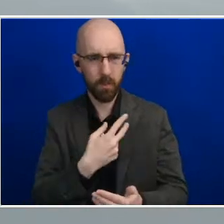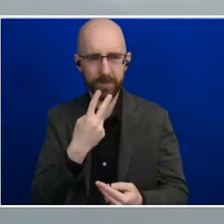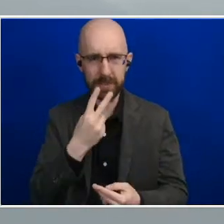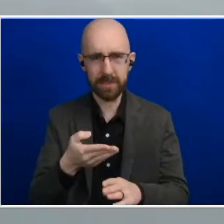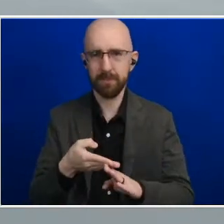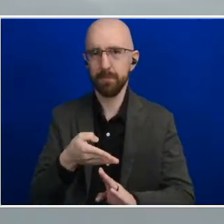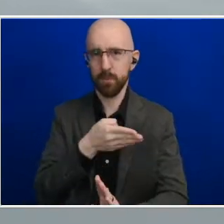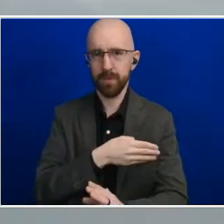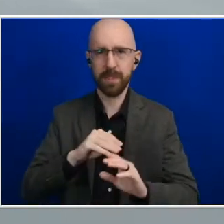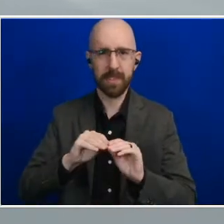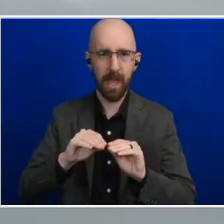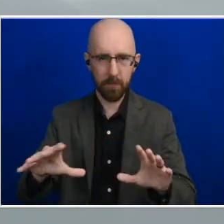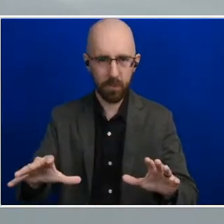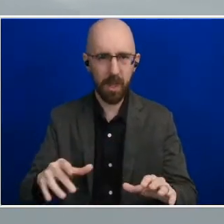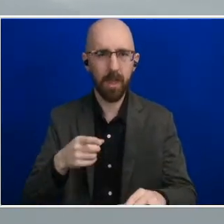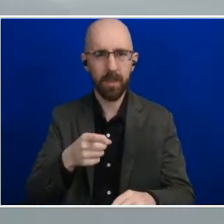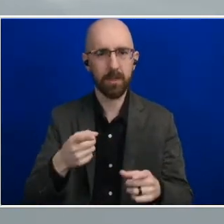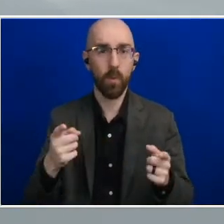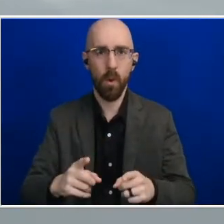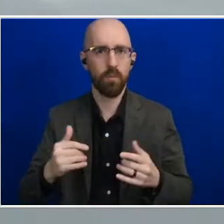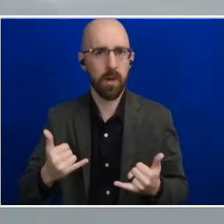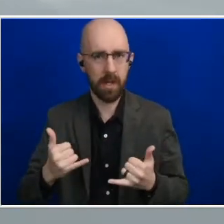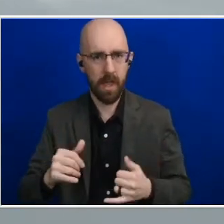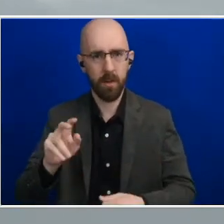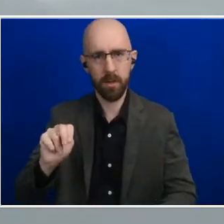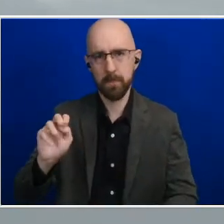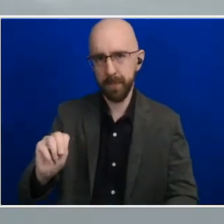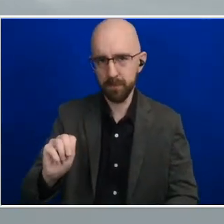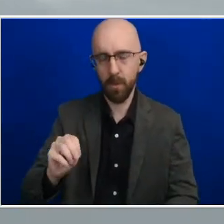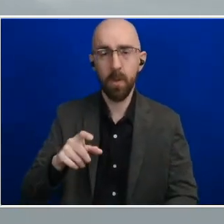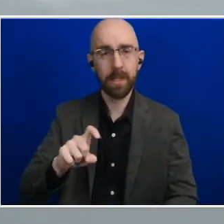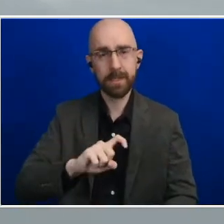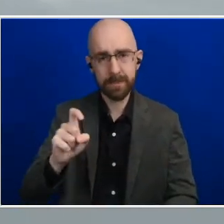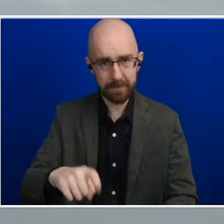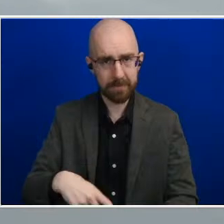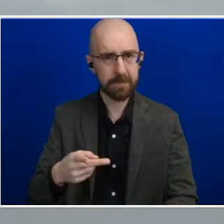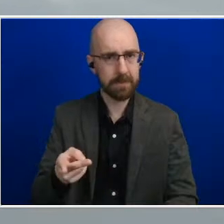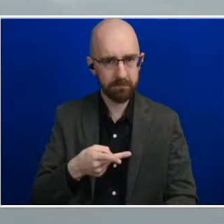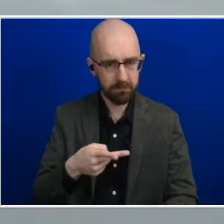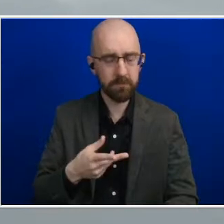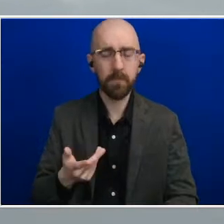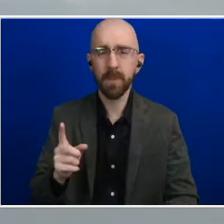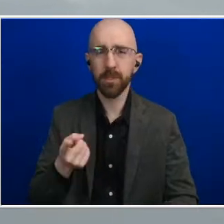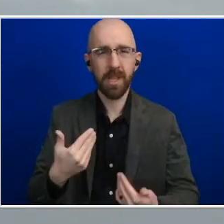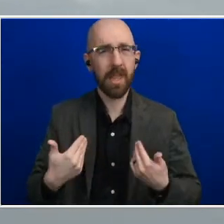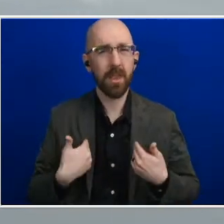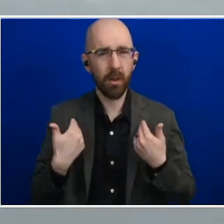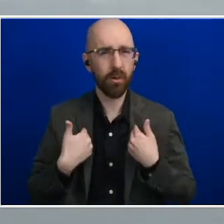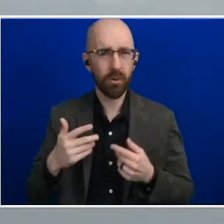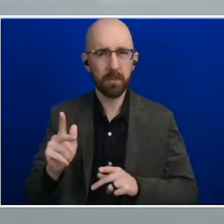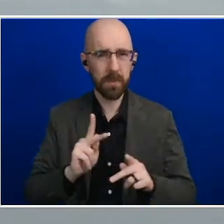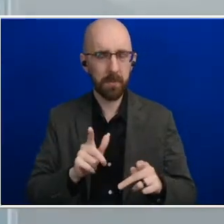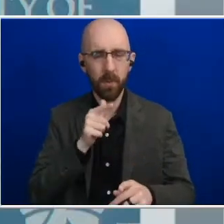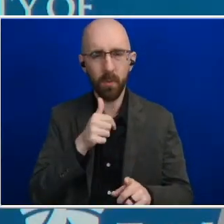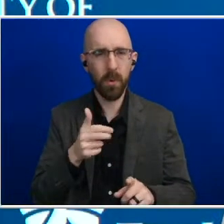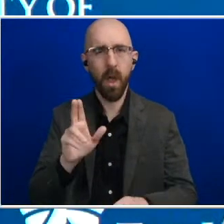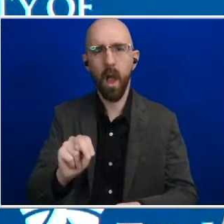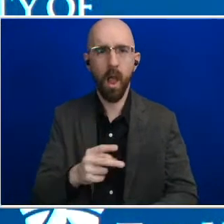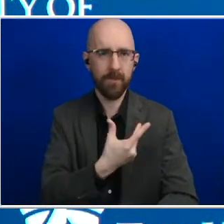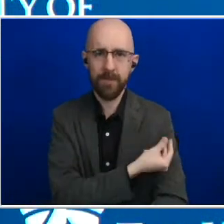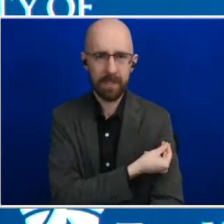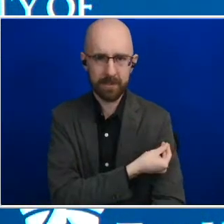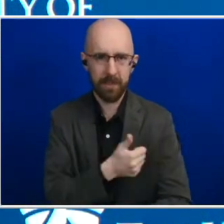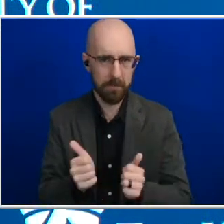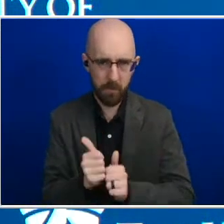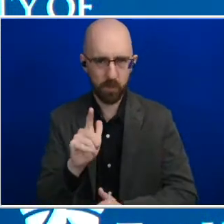the outbreak that's going on right now in New Mexico and in Texas, just younger people who are unvaccinated for the most part are getting